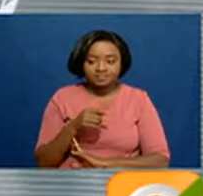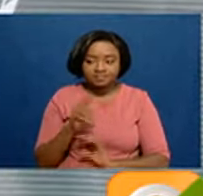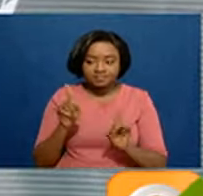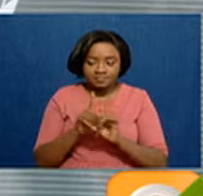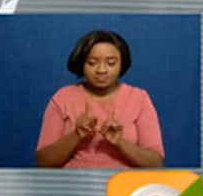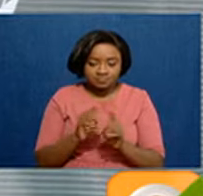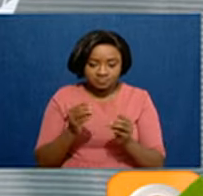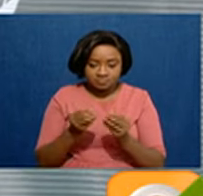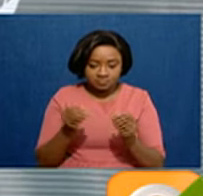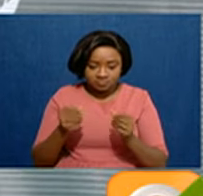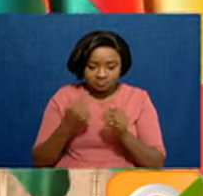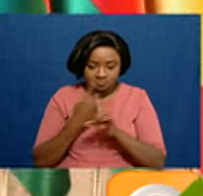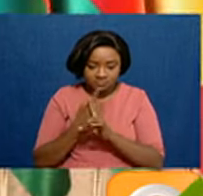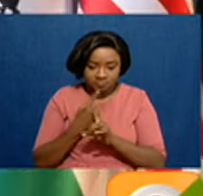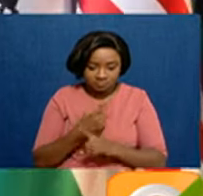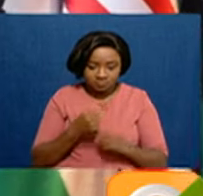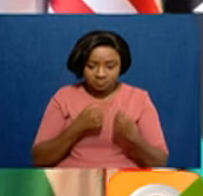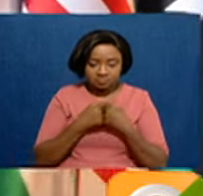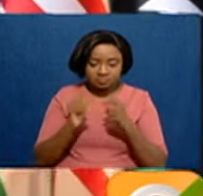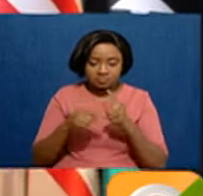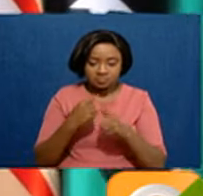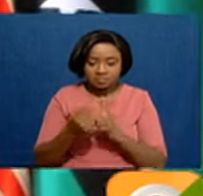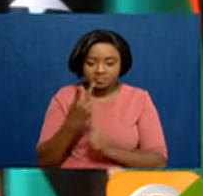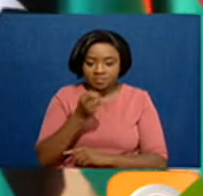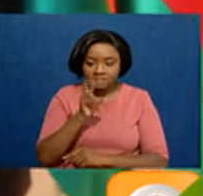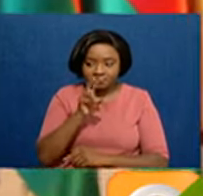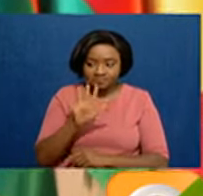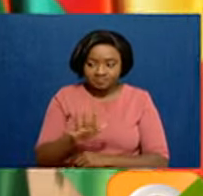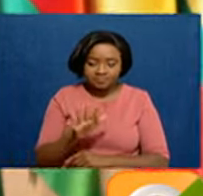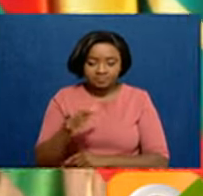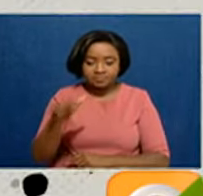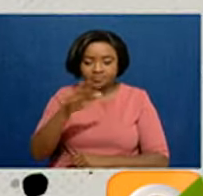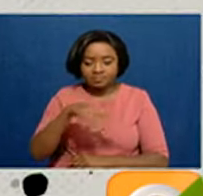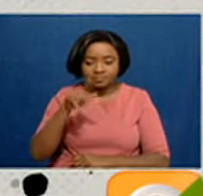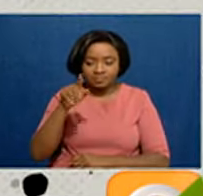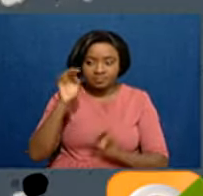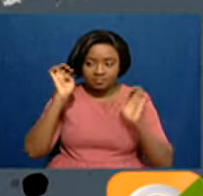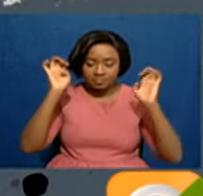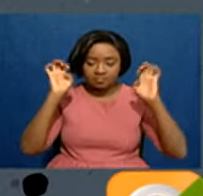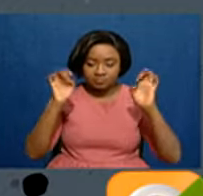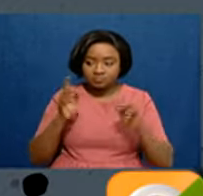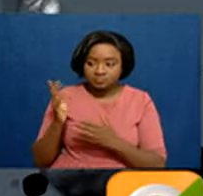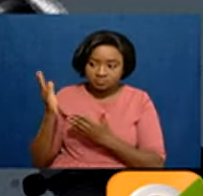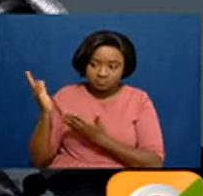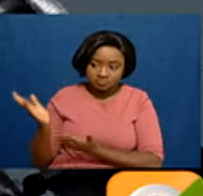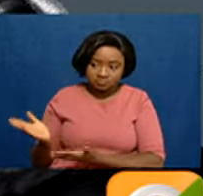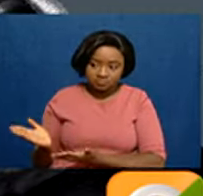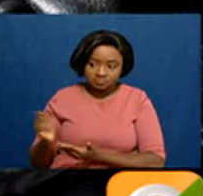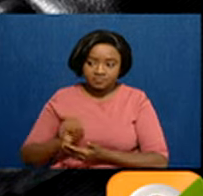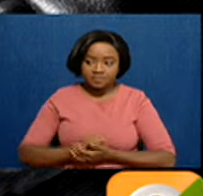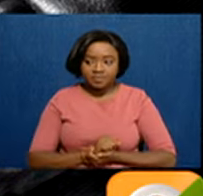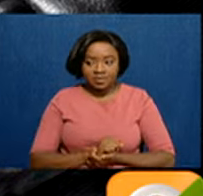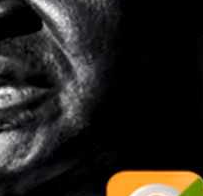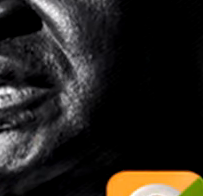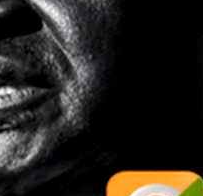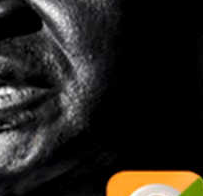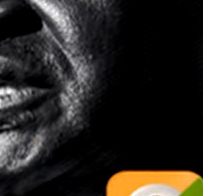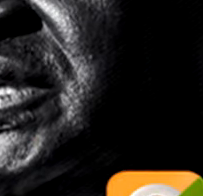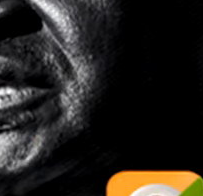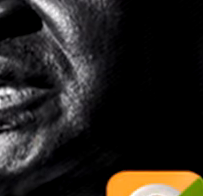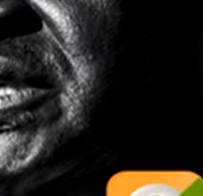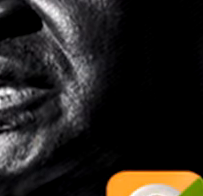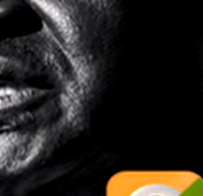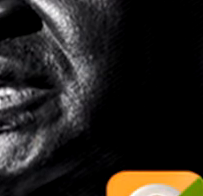for Odinga ahead of the 2025 AU vote in Addis Ababa. Odinga has since crafted a detailed cross-Africa